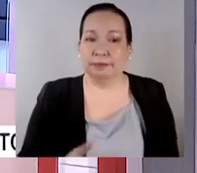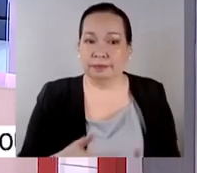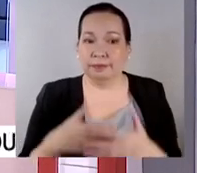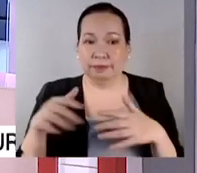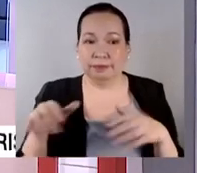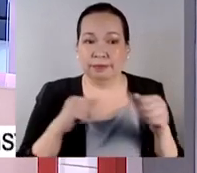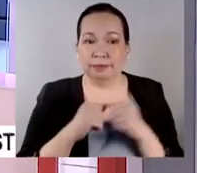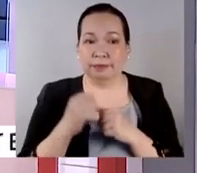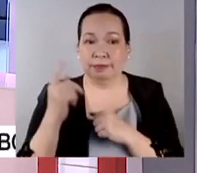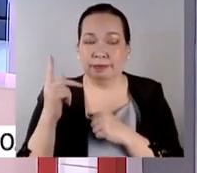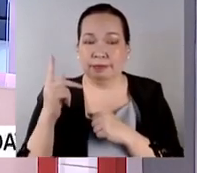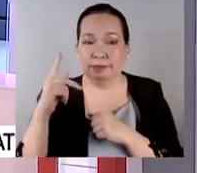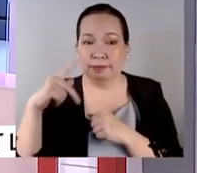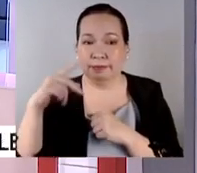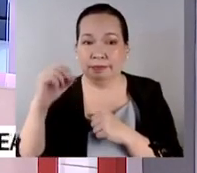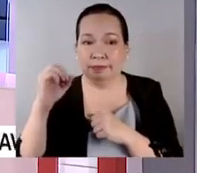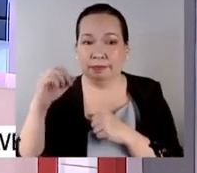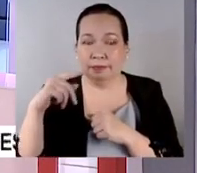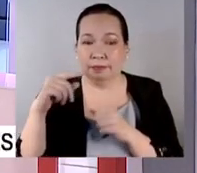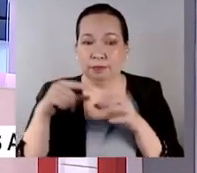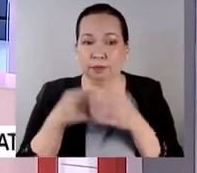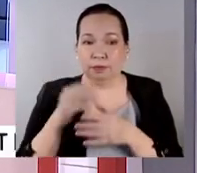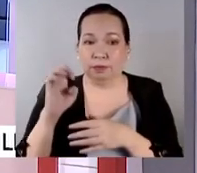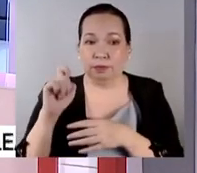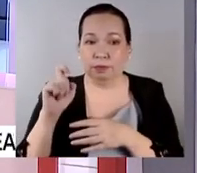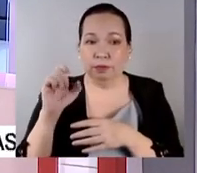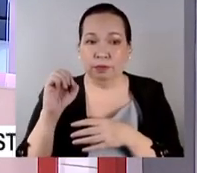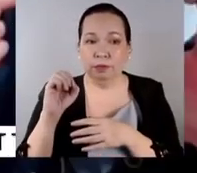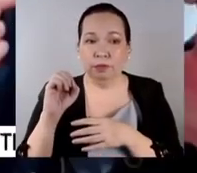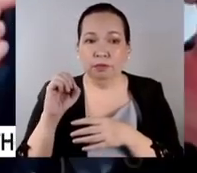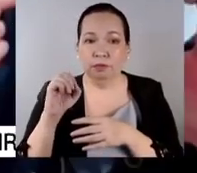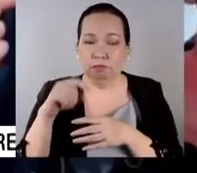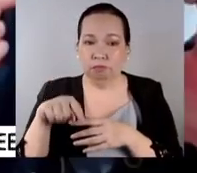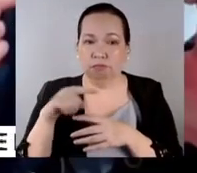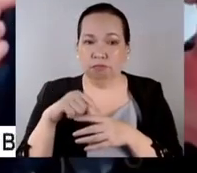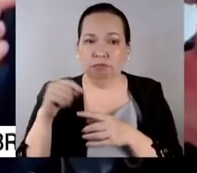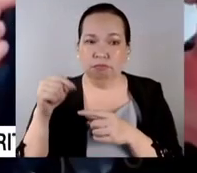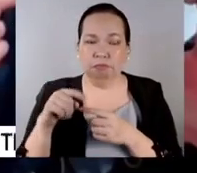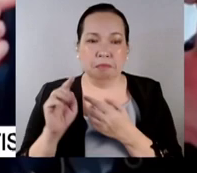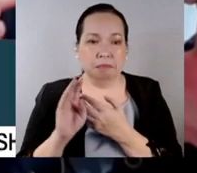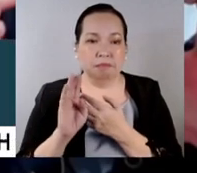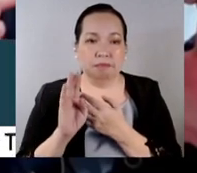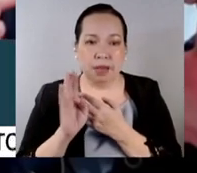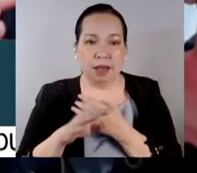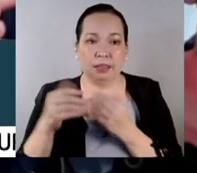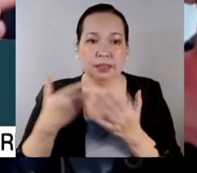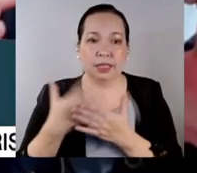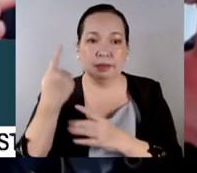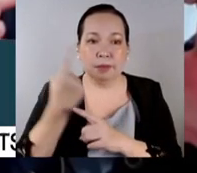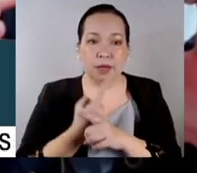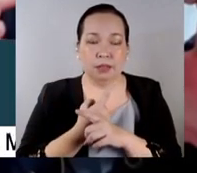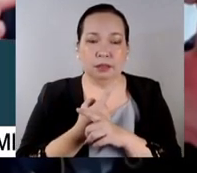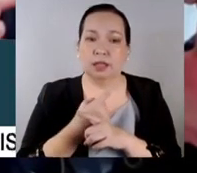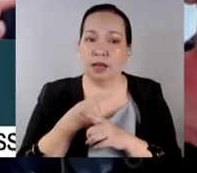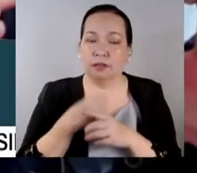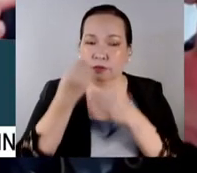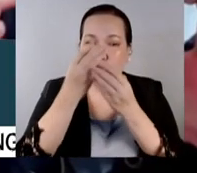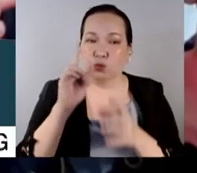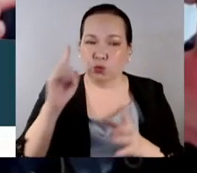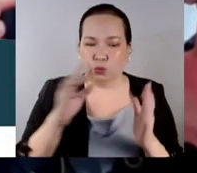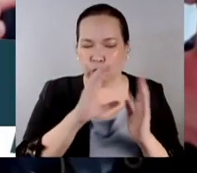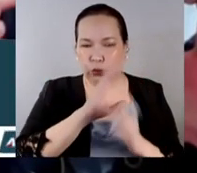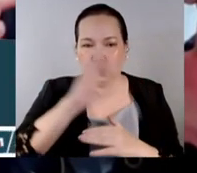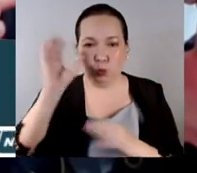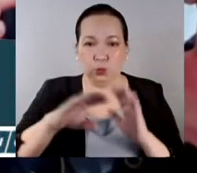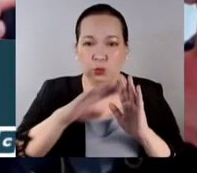K-pop boy group EXO announced Sunday it will make its highly anticipated comeback next month by releasing a